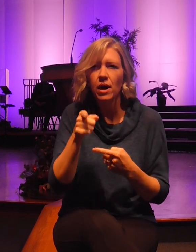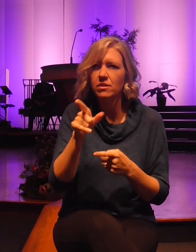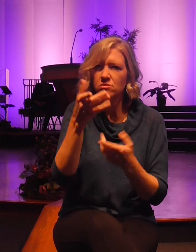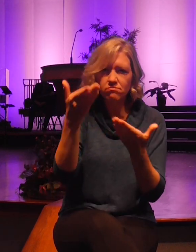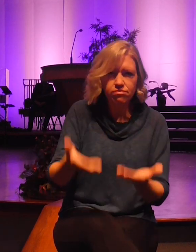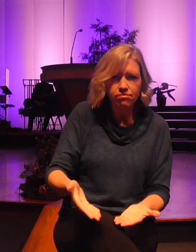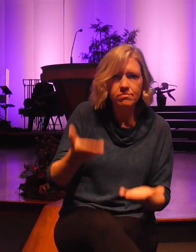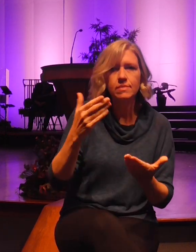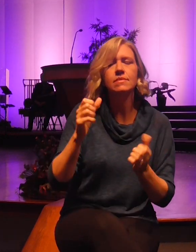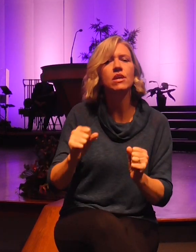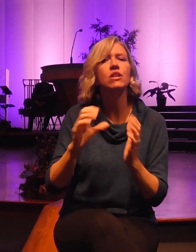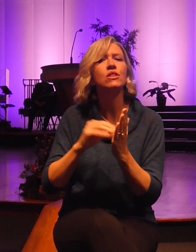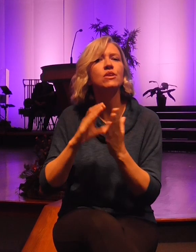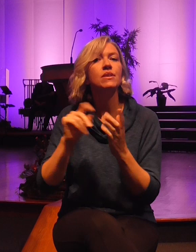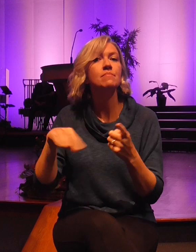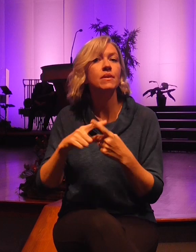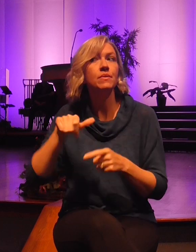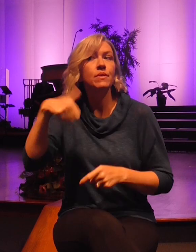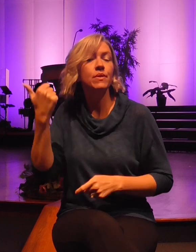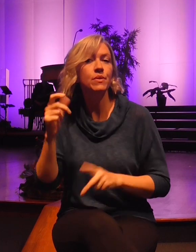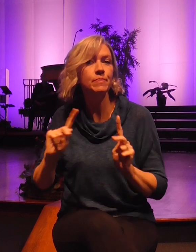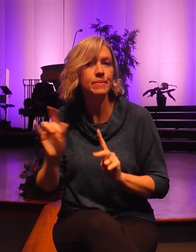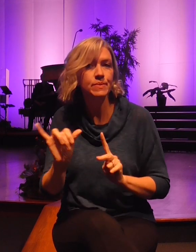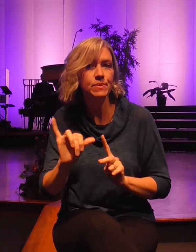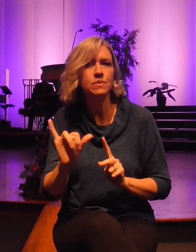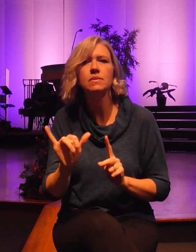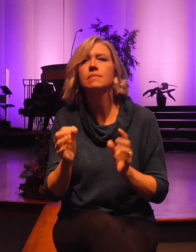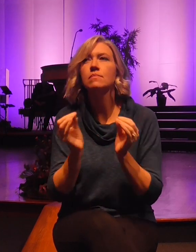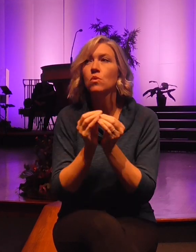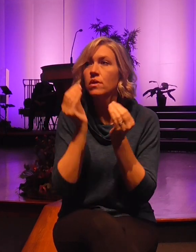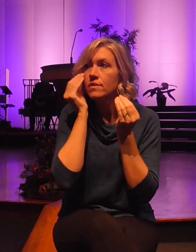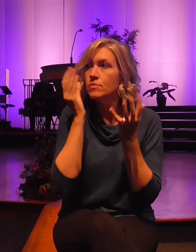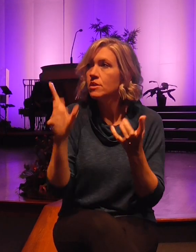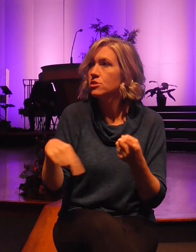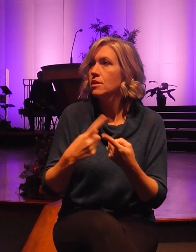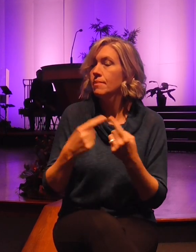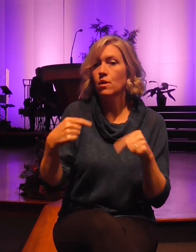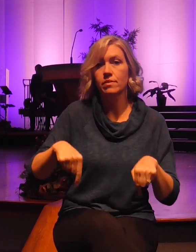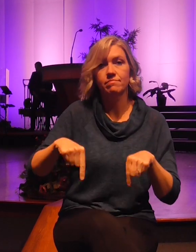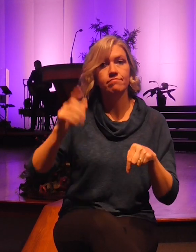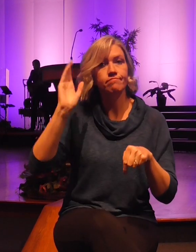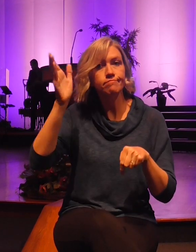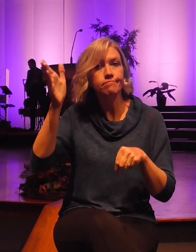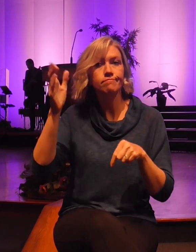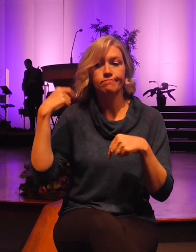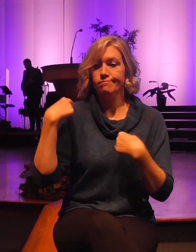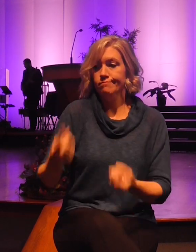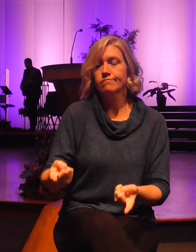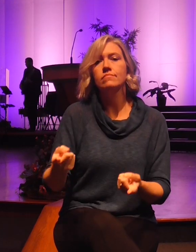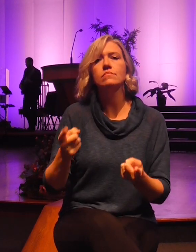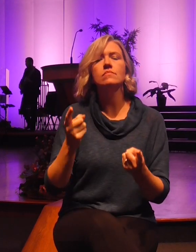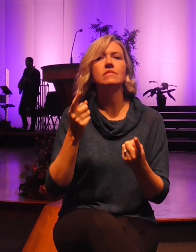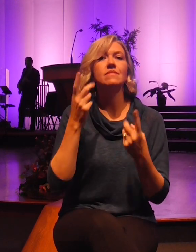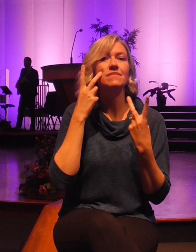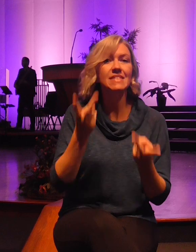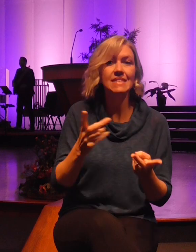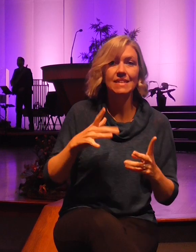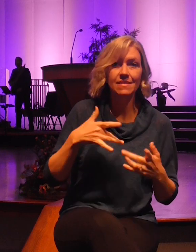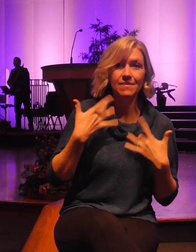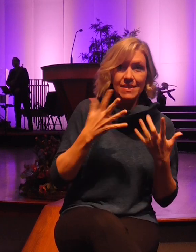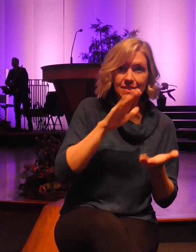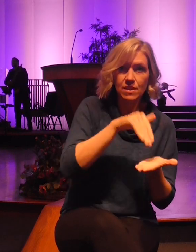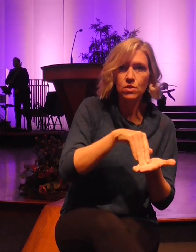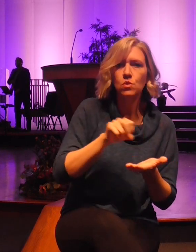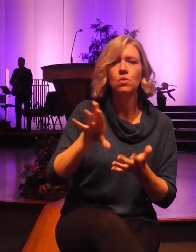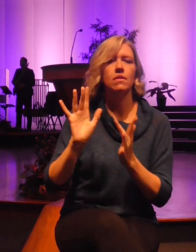them too. For more information about anything you've heard today, stop by the Event Center or check us out online at